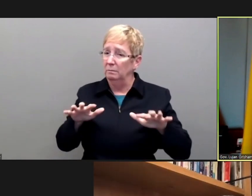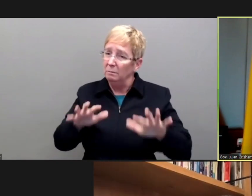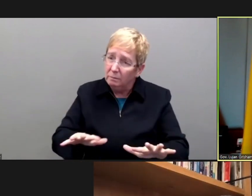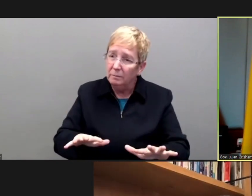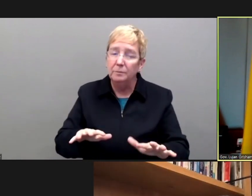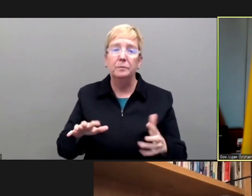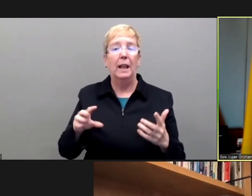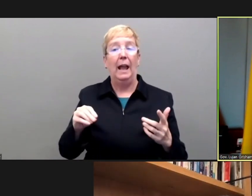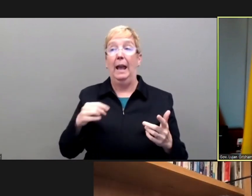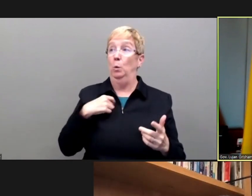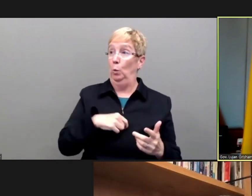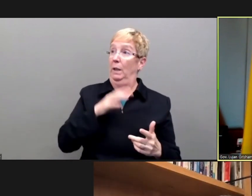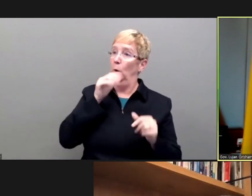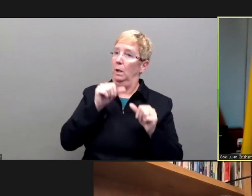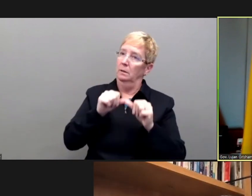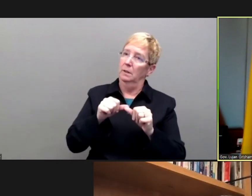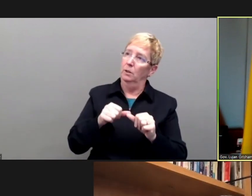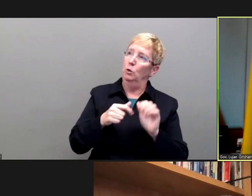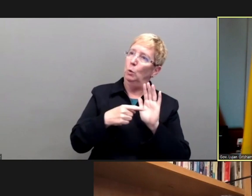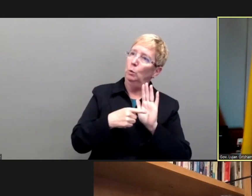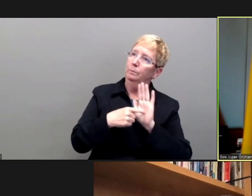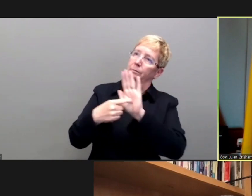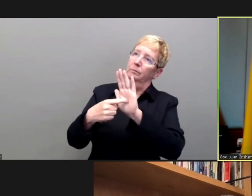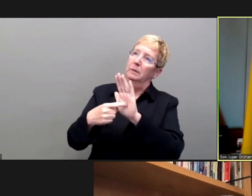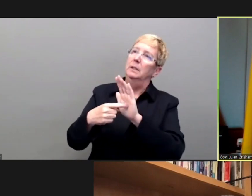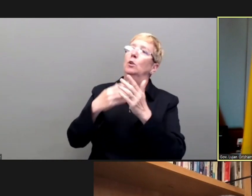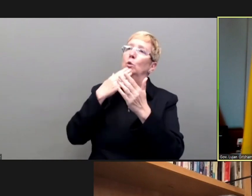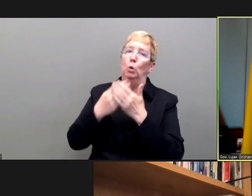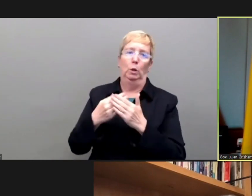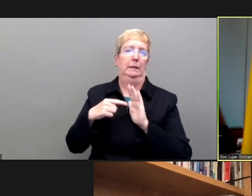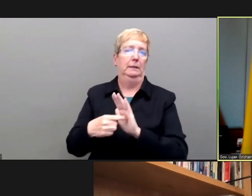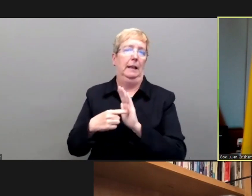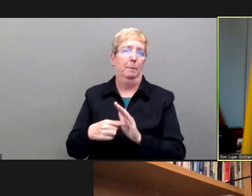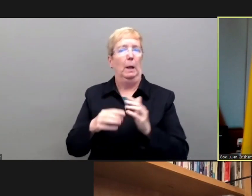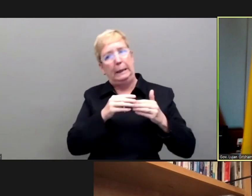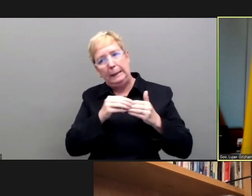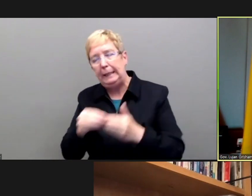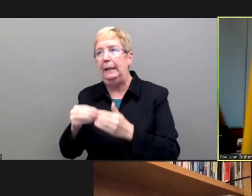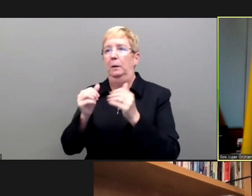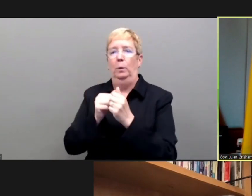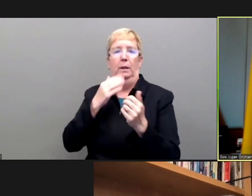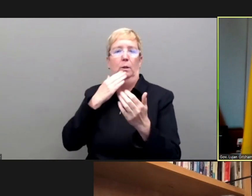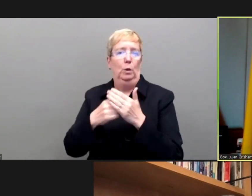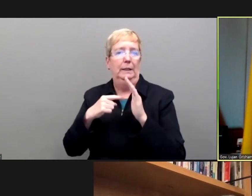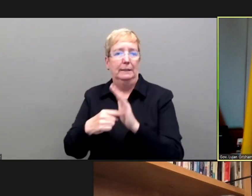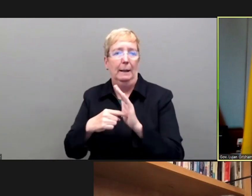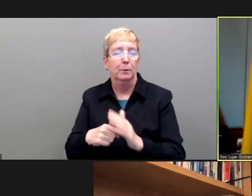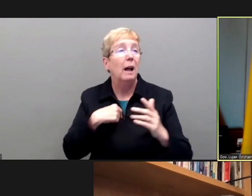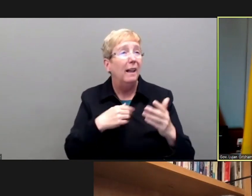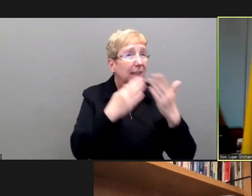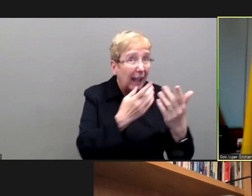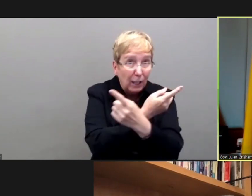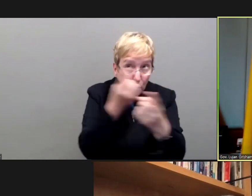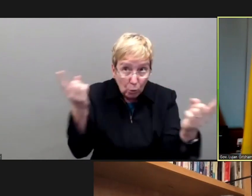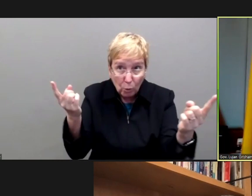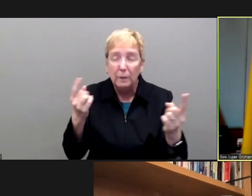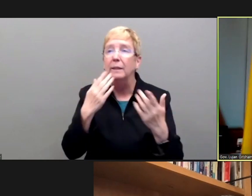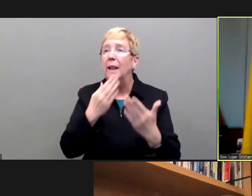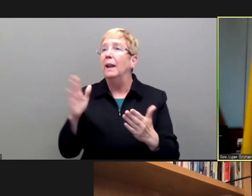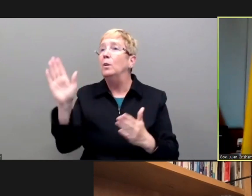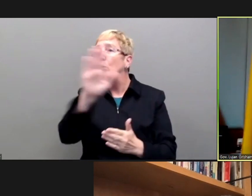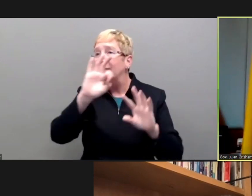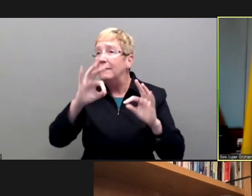by example. I thank you and your families. There's more to be done, so we will keep doing